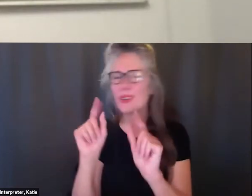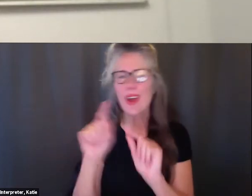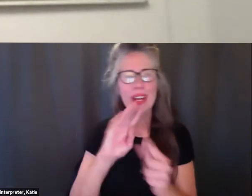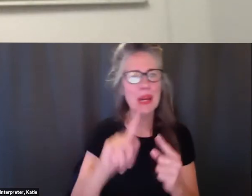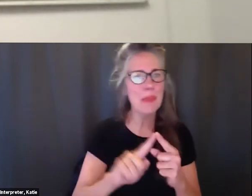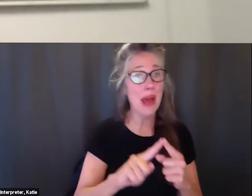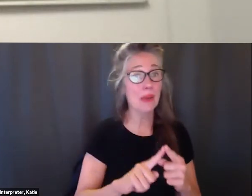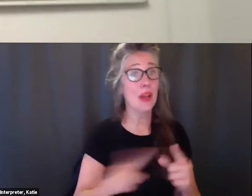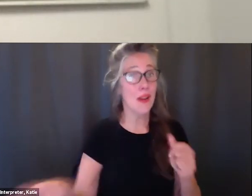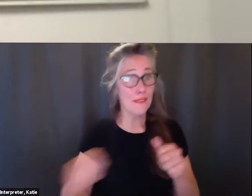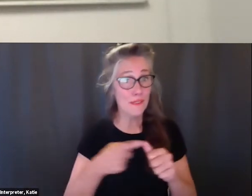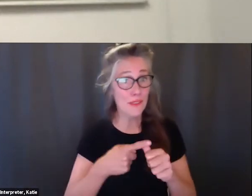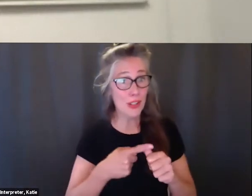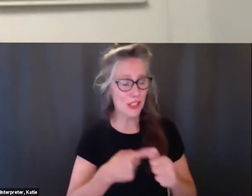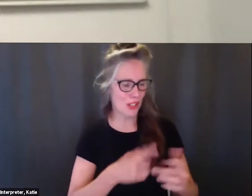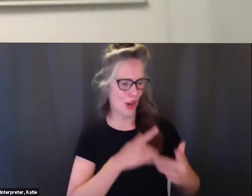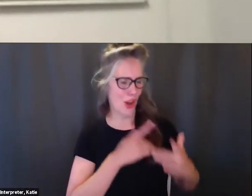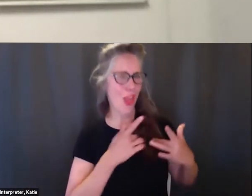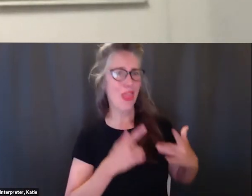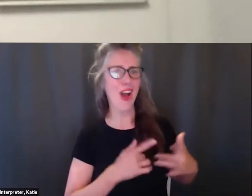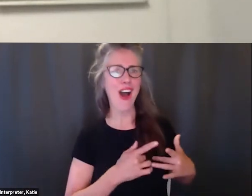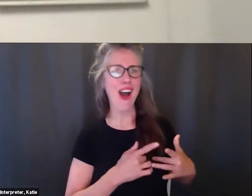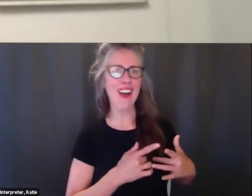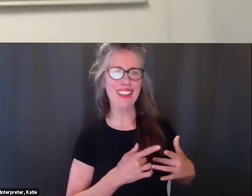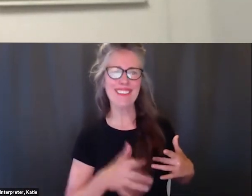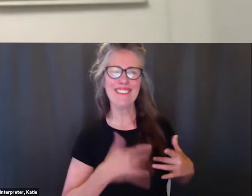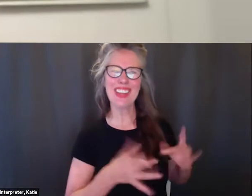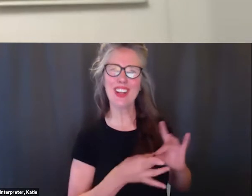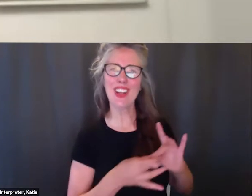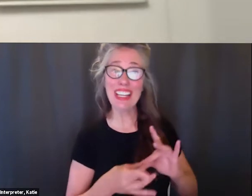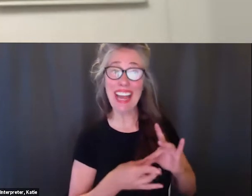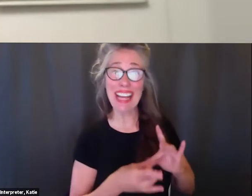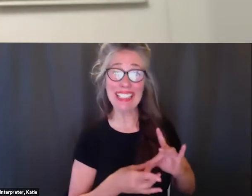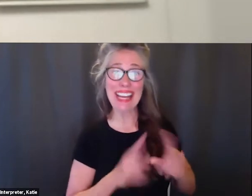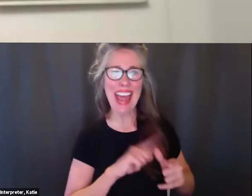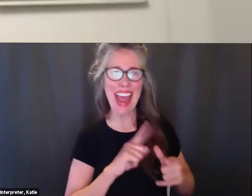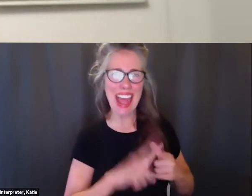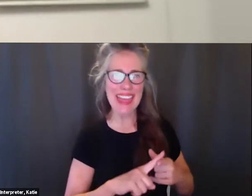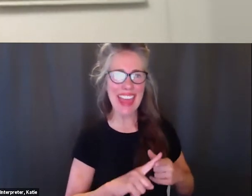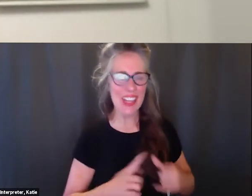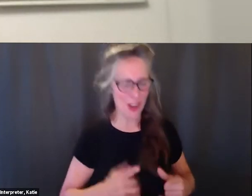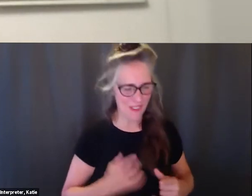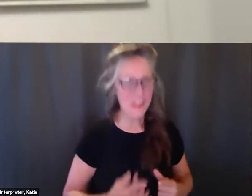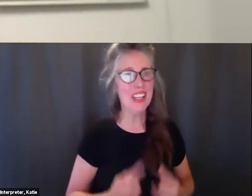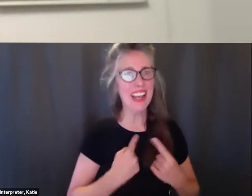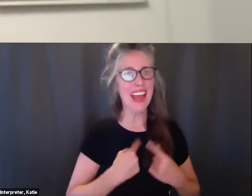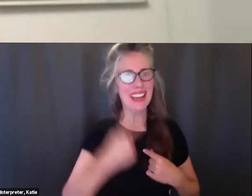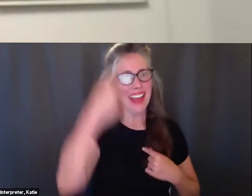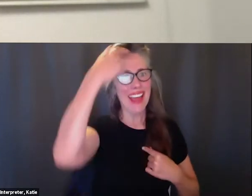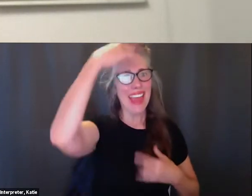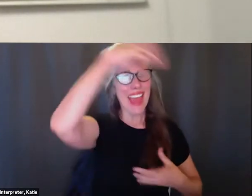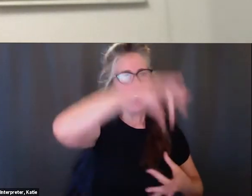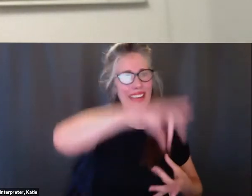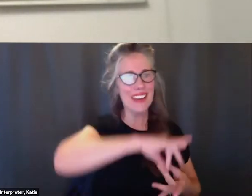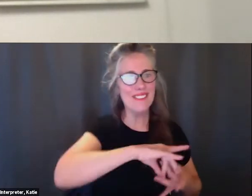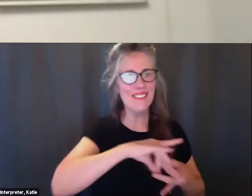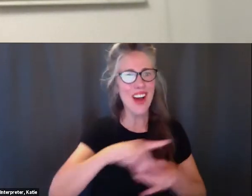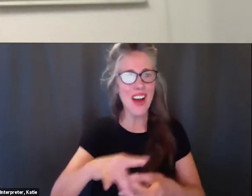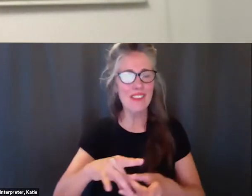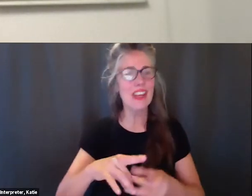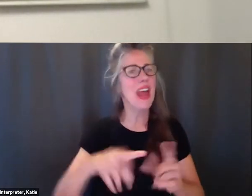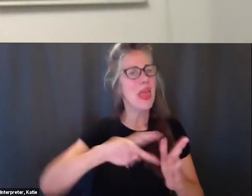the head, and approaching kids and their whole ecosystem with Karina and really going for it.